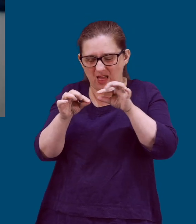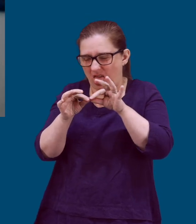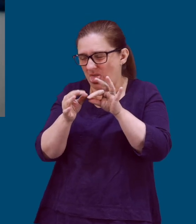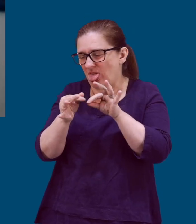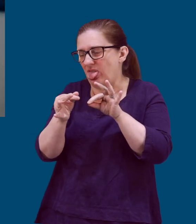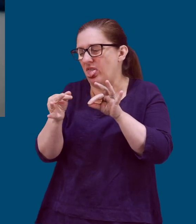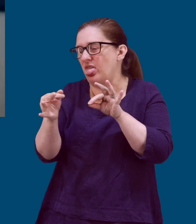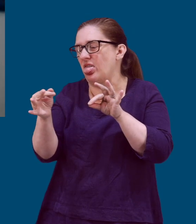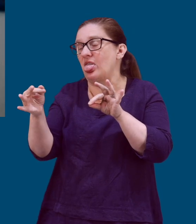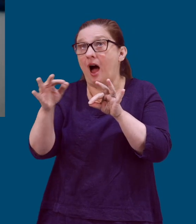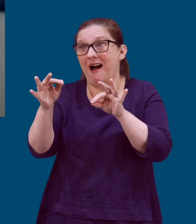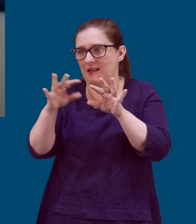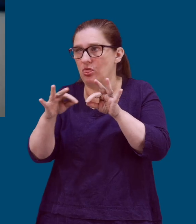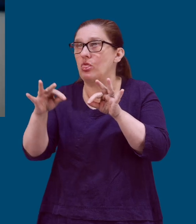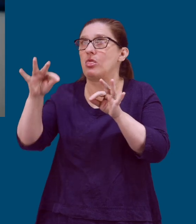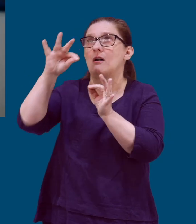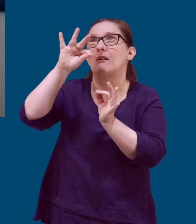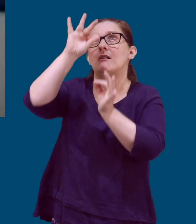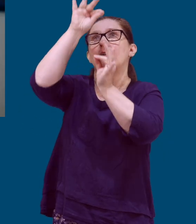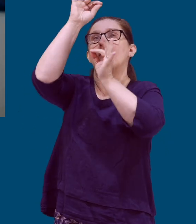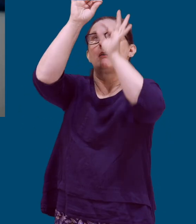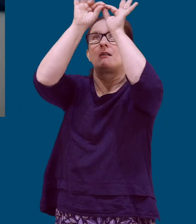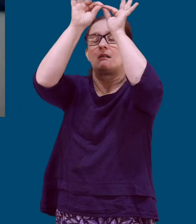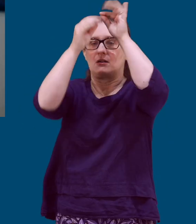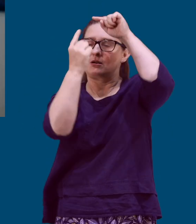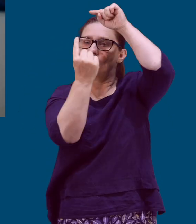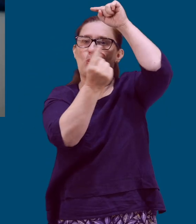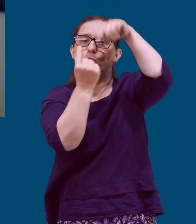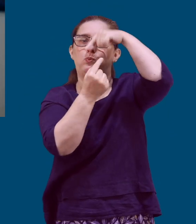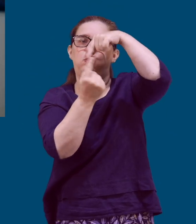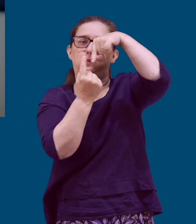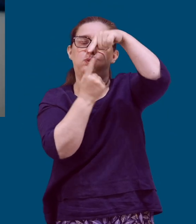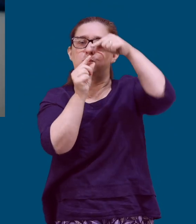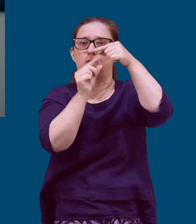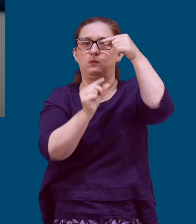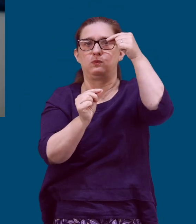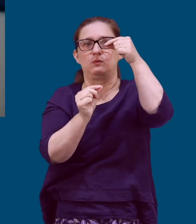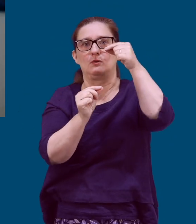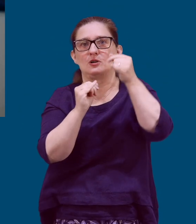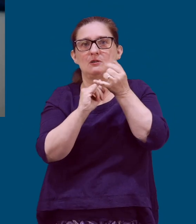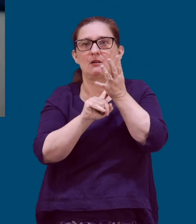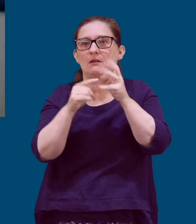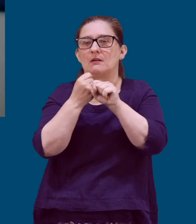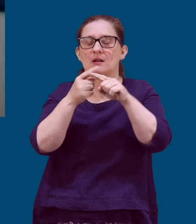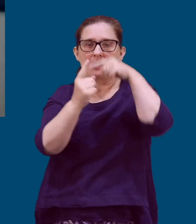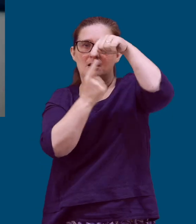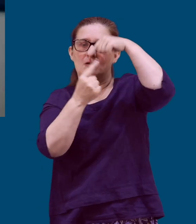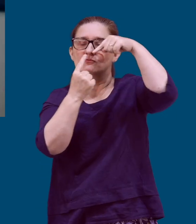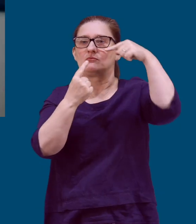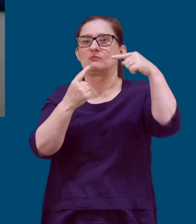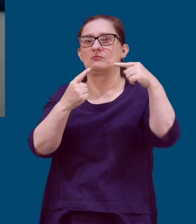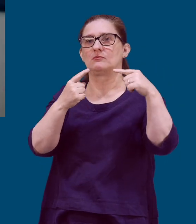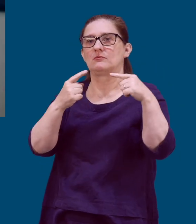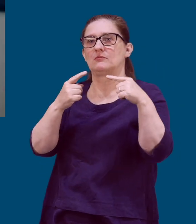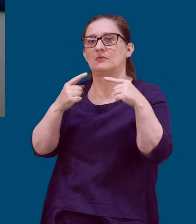of nylon. I shape them to be kinetic, twirling from the sky in a seductive rhythm. Oh, I feel like I should just say